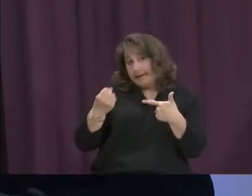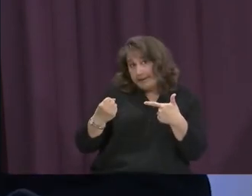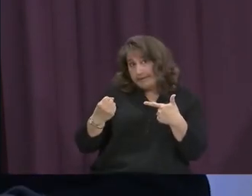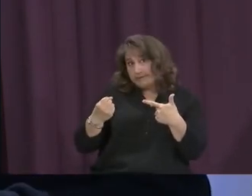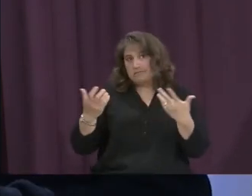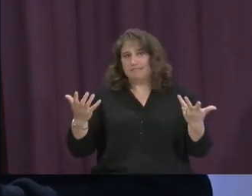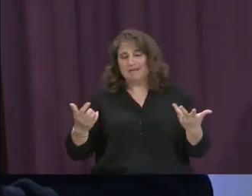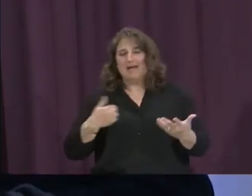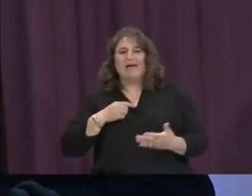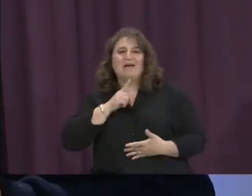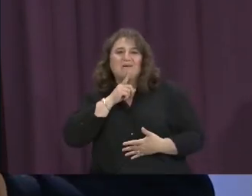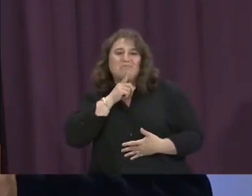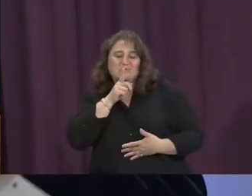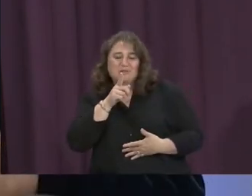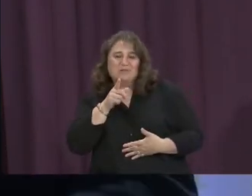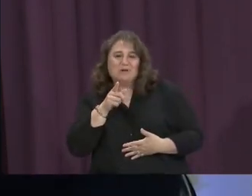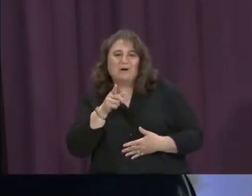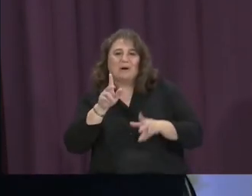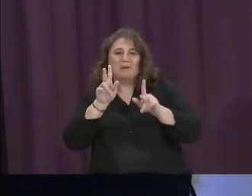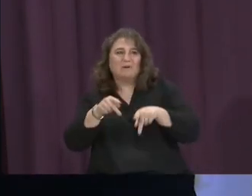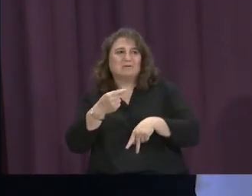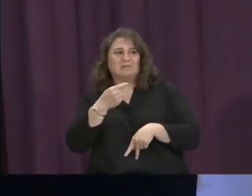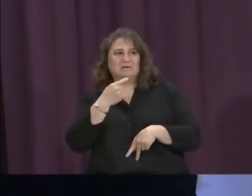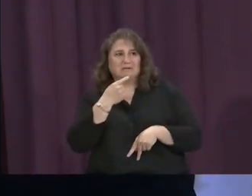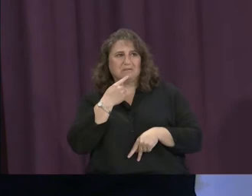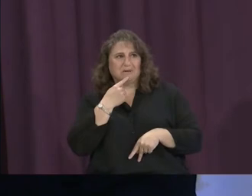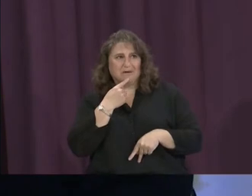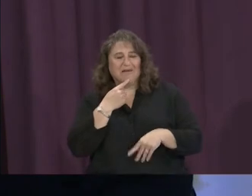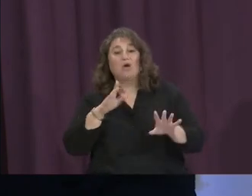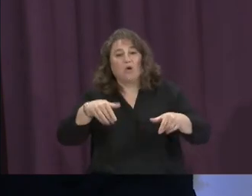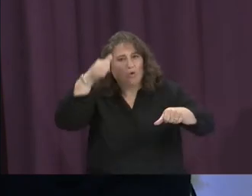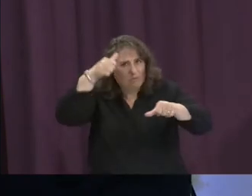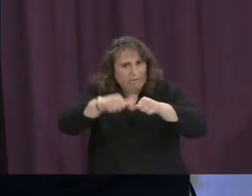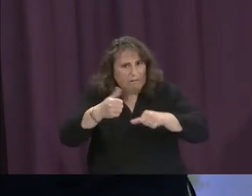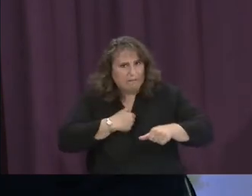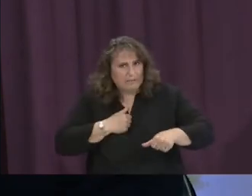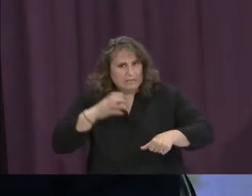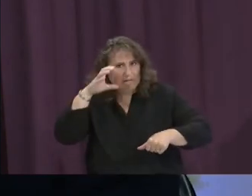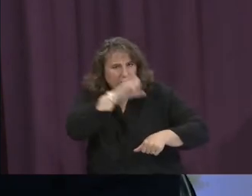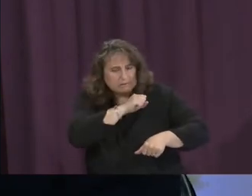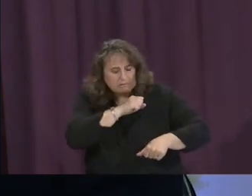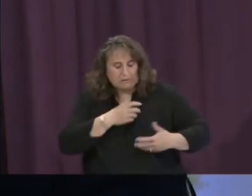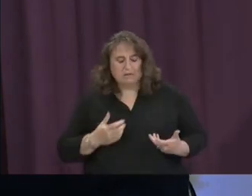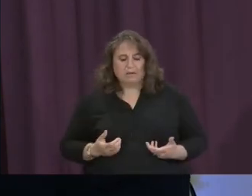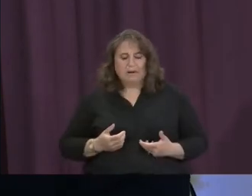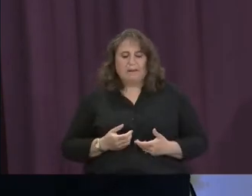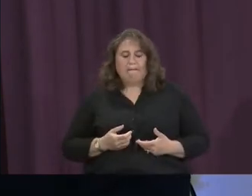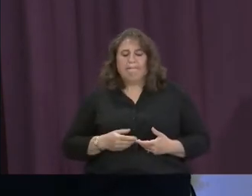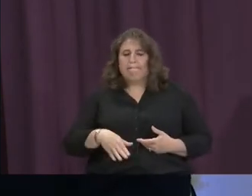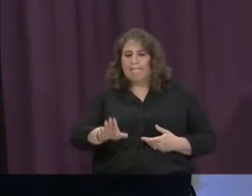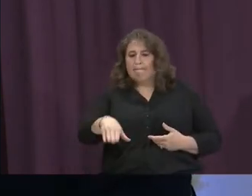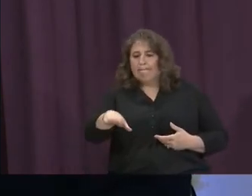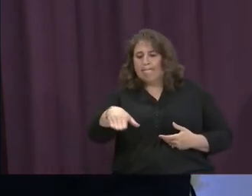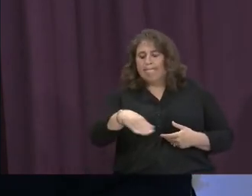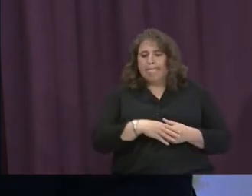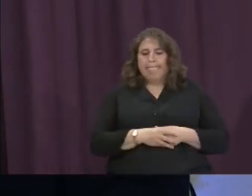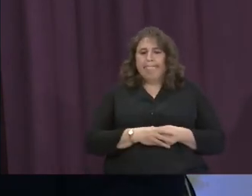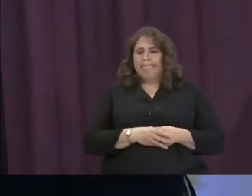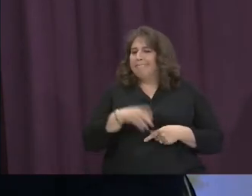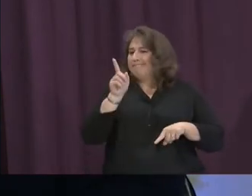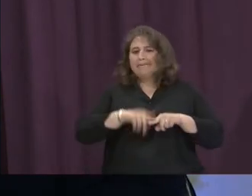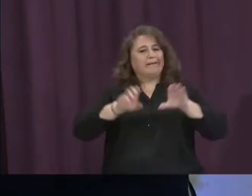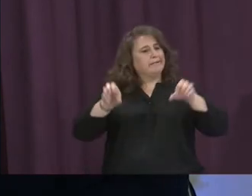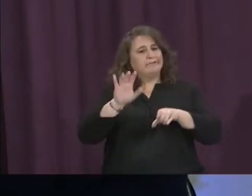And I'm sure somebody might say to her, Mom, this is all assumptions here. So I'd say to her about that you can't